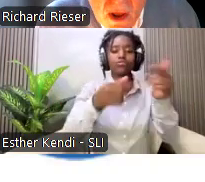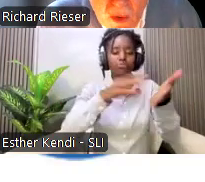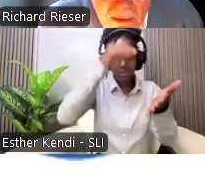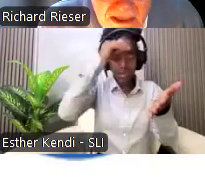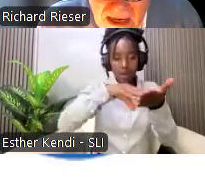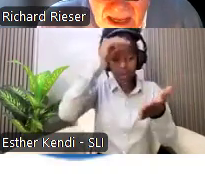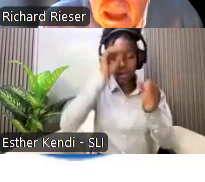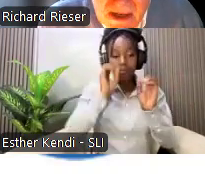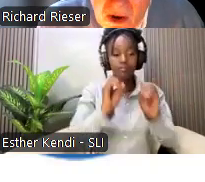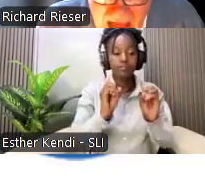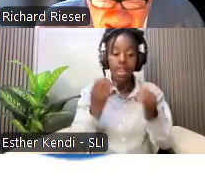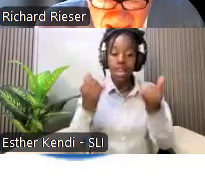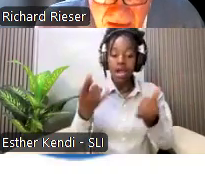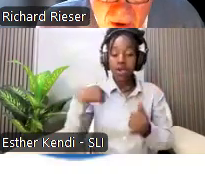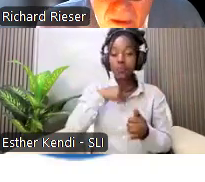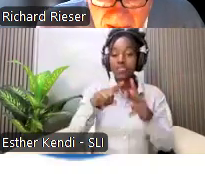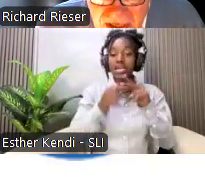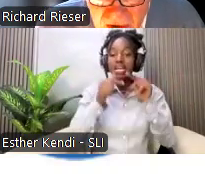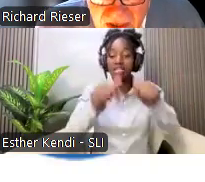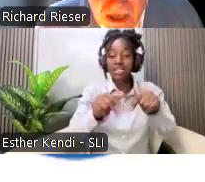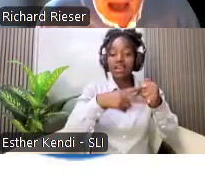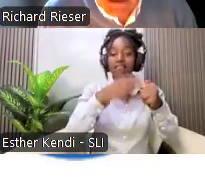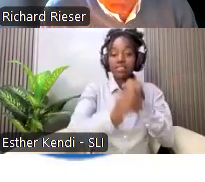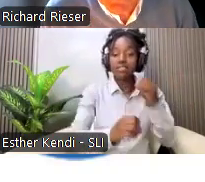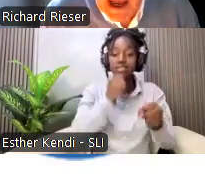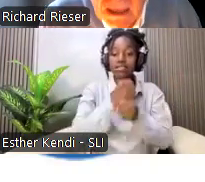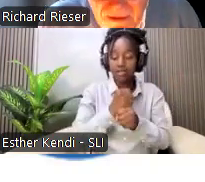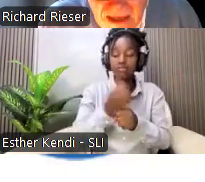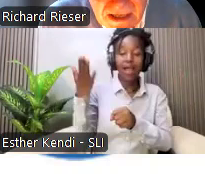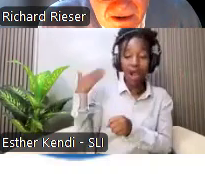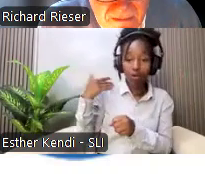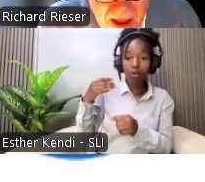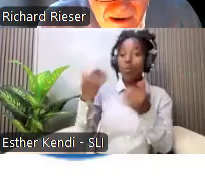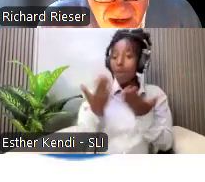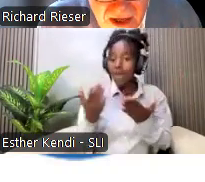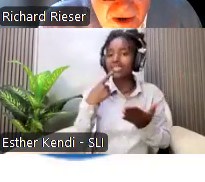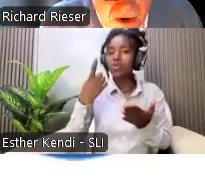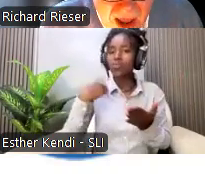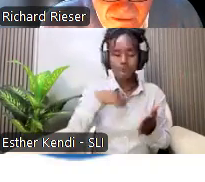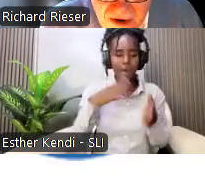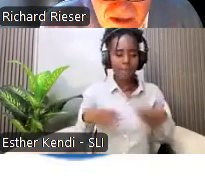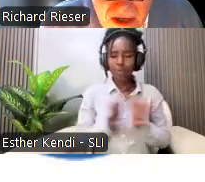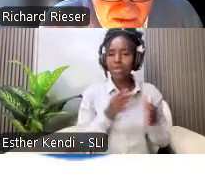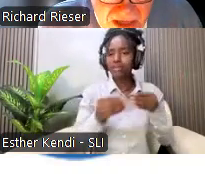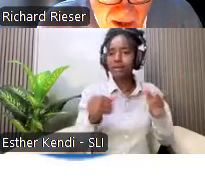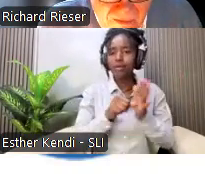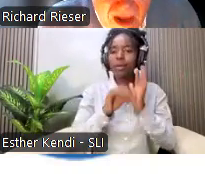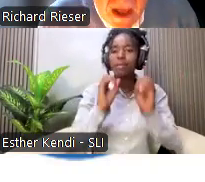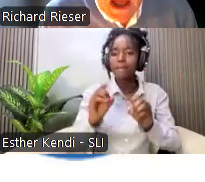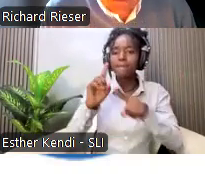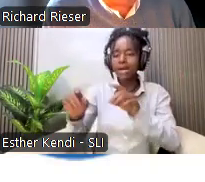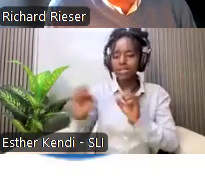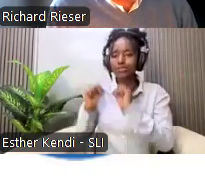ago, where we said, it's not us that's the problem, it's you, society, with your negative attitudes and barriers that you create for us as a